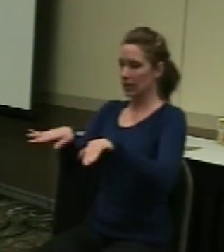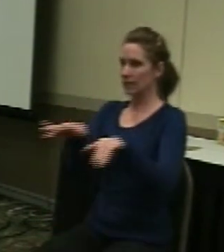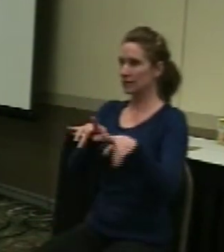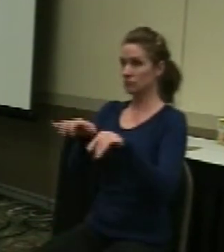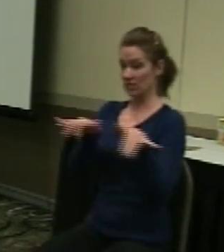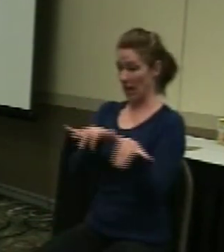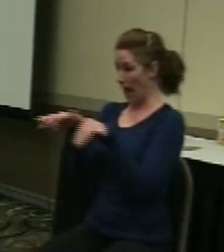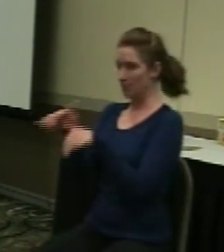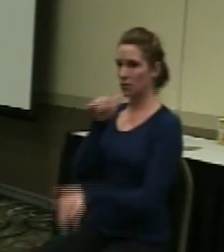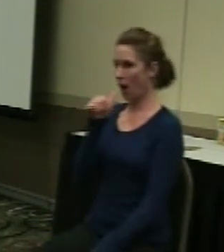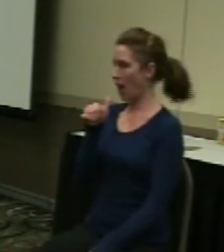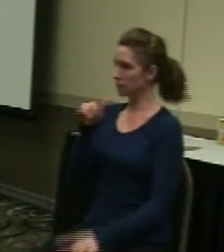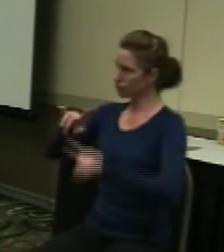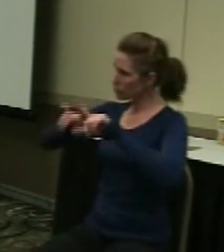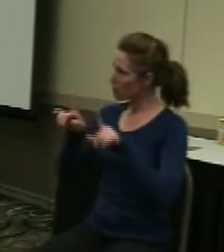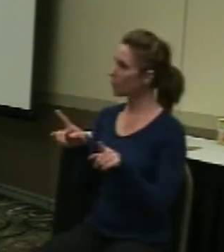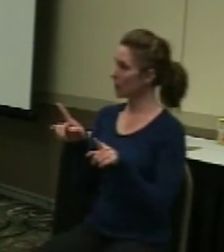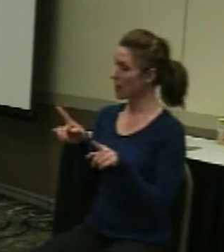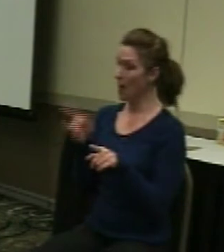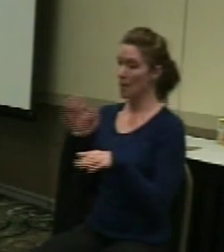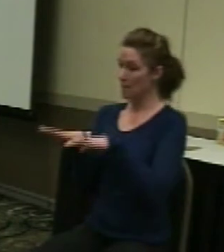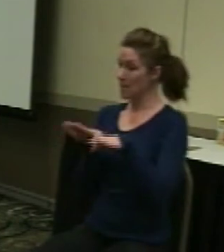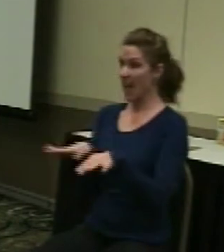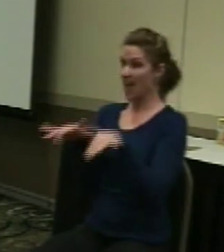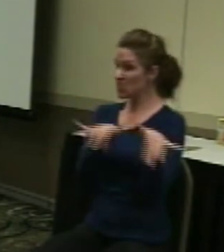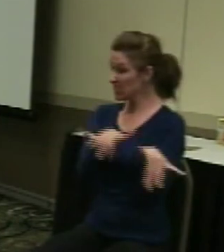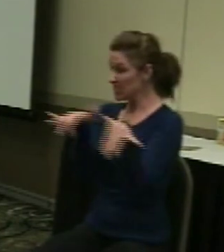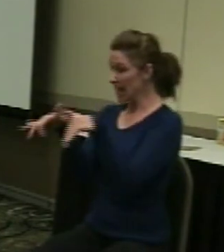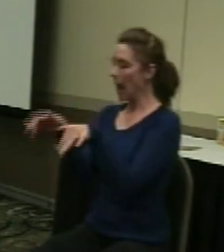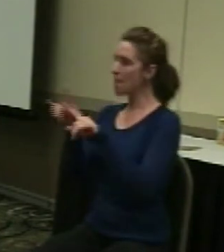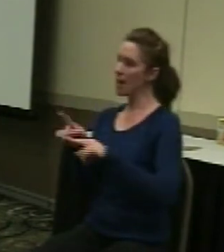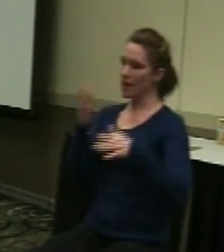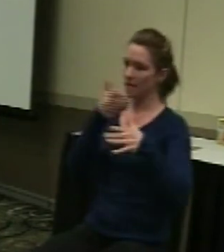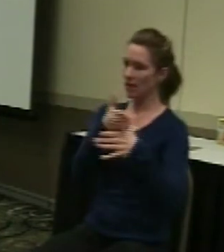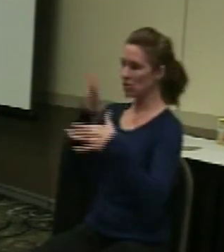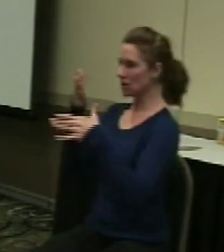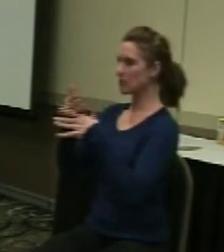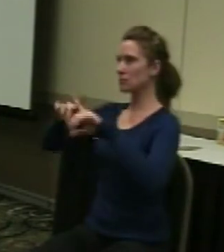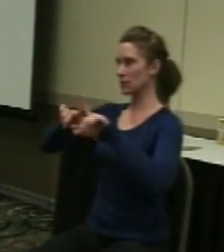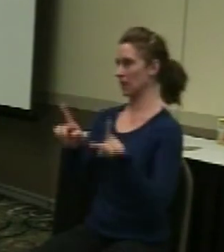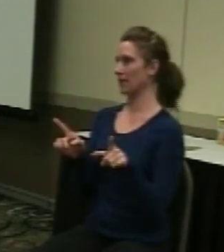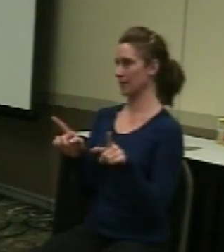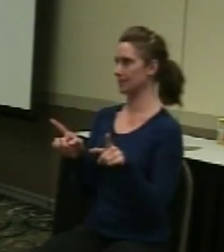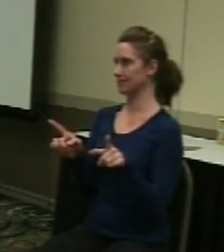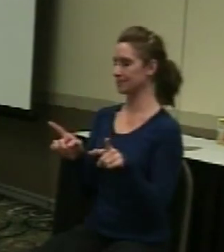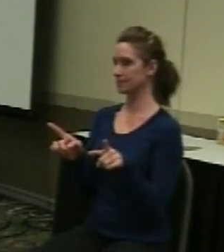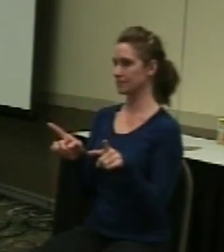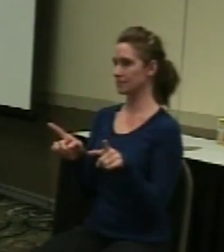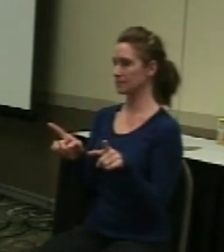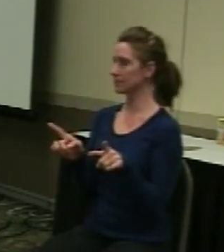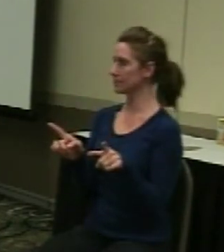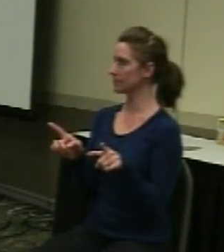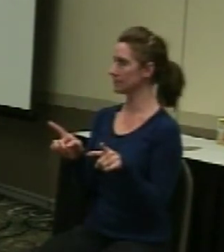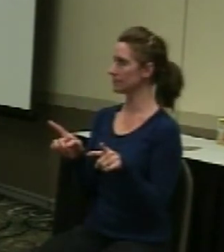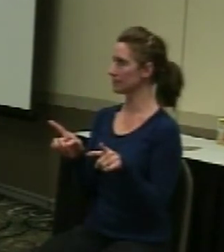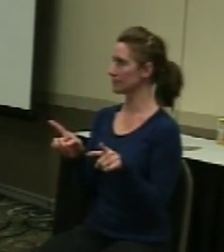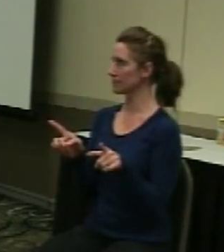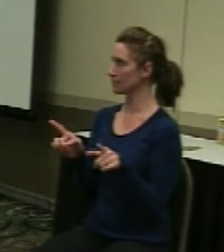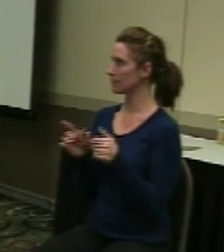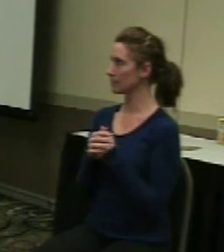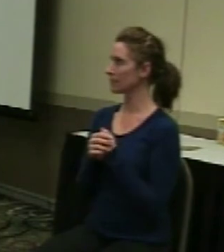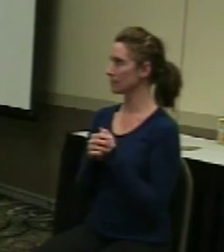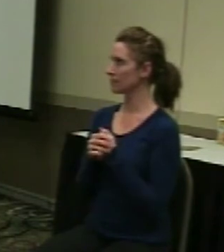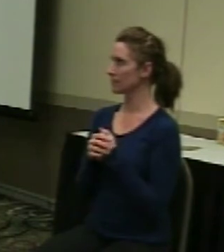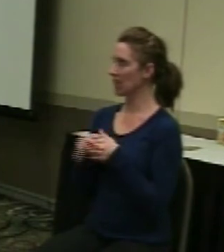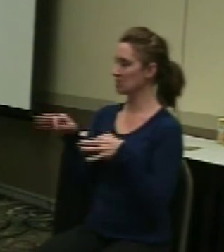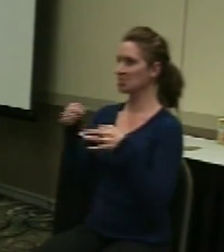the exact same thing, but you will not use the same intervention for the two children. And I don't need to spend a long time on